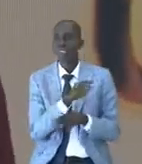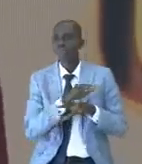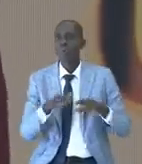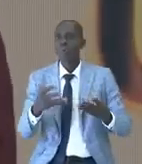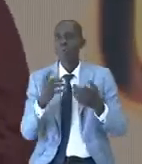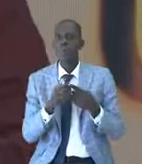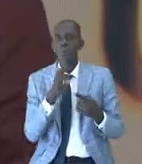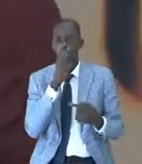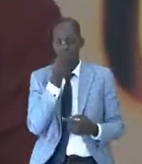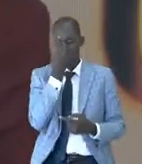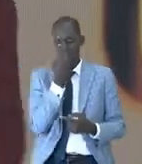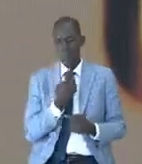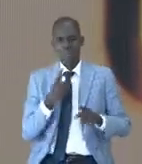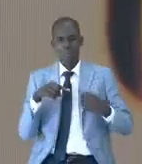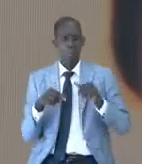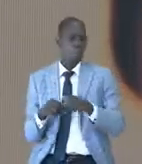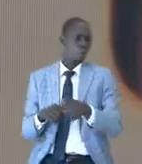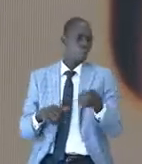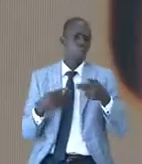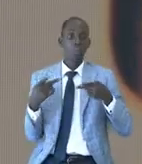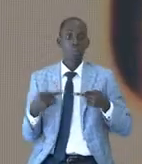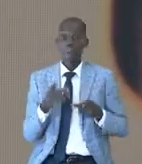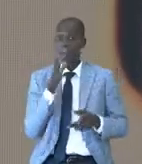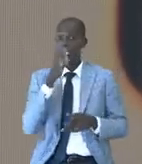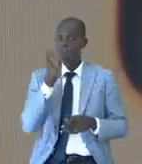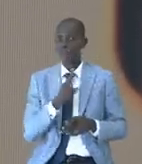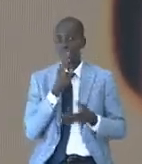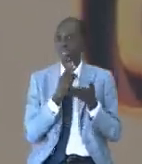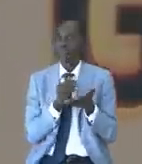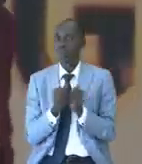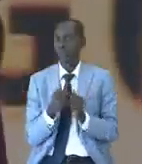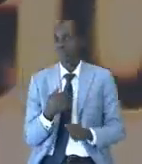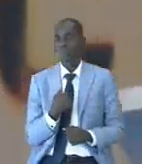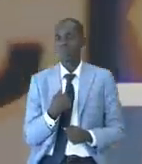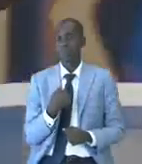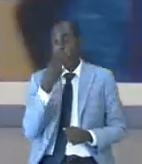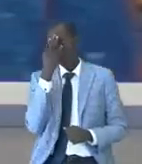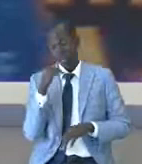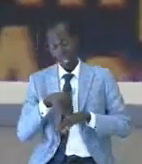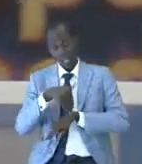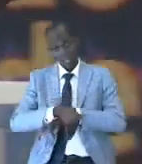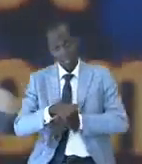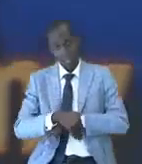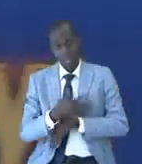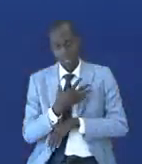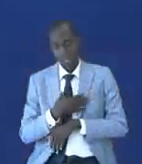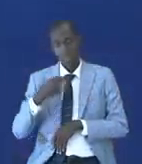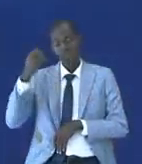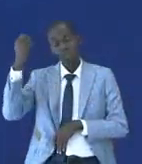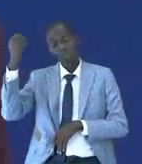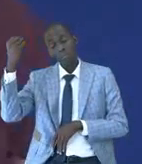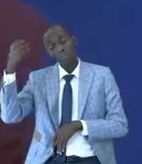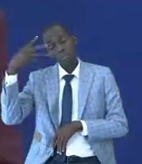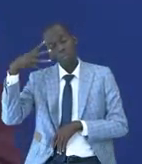alone and go anywhere. Mommy must be there. They're sleeping at night and they turn the light